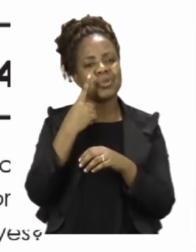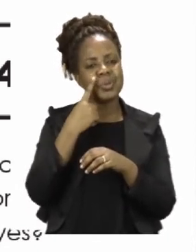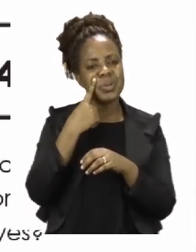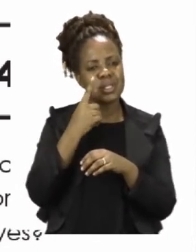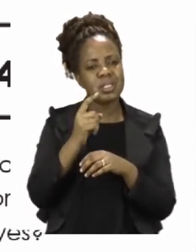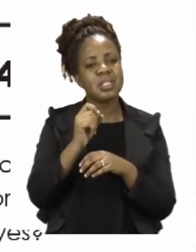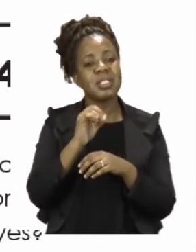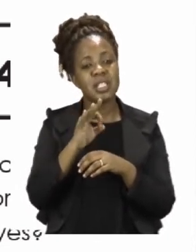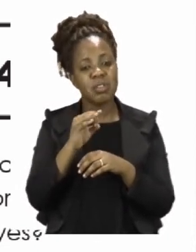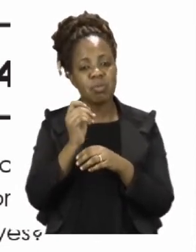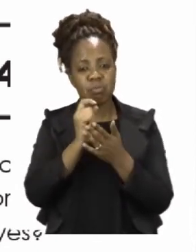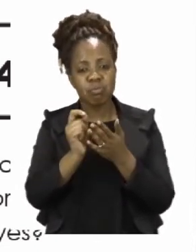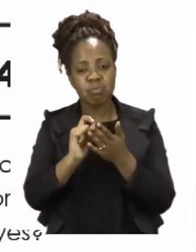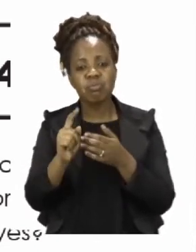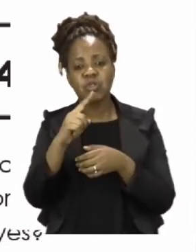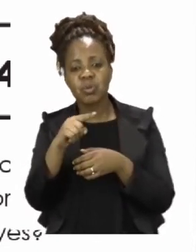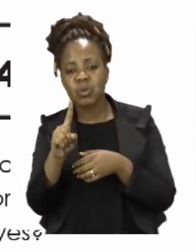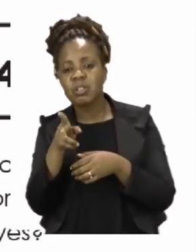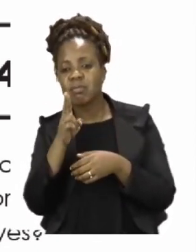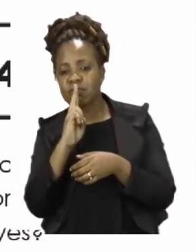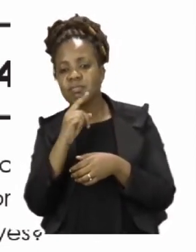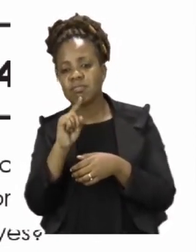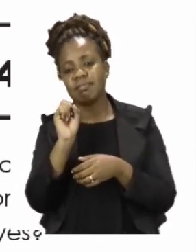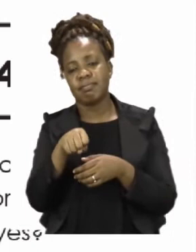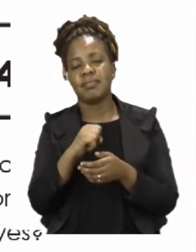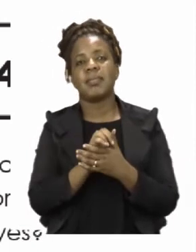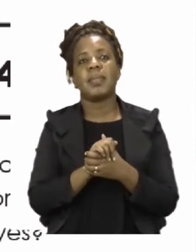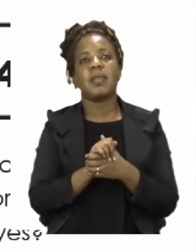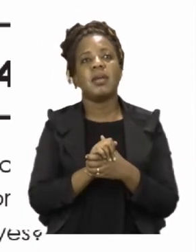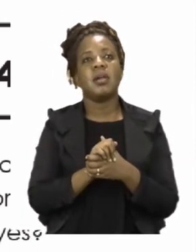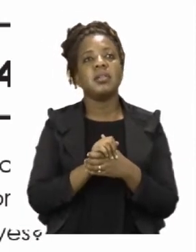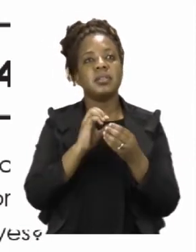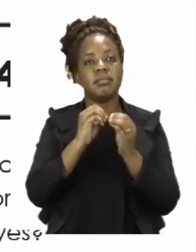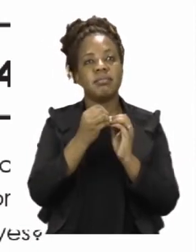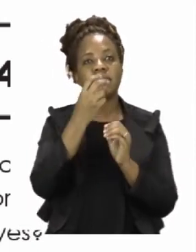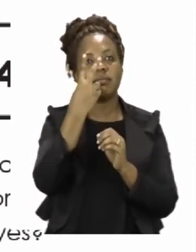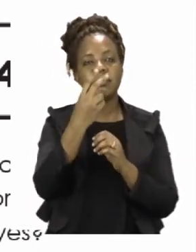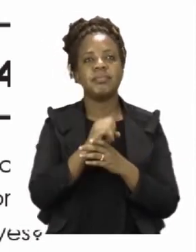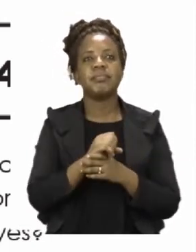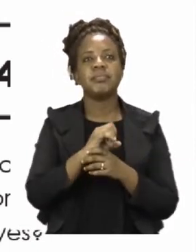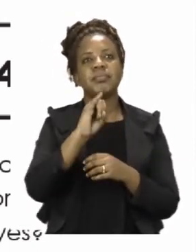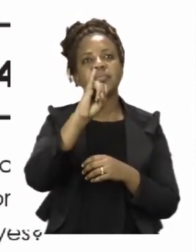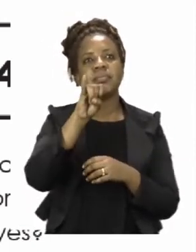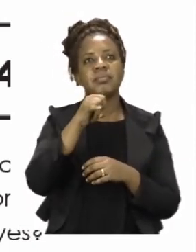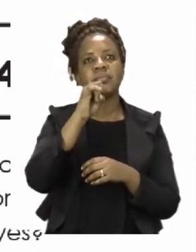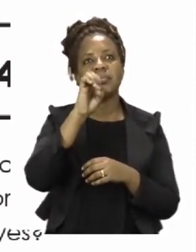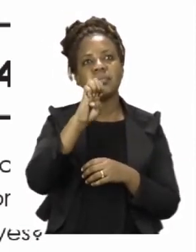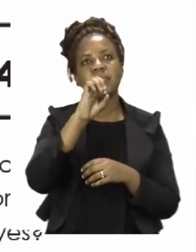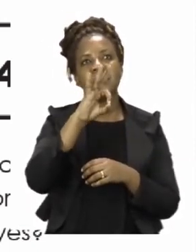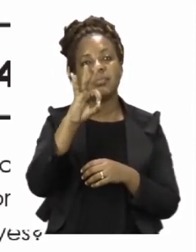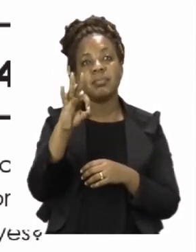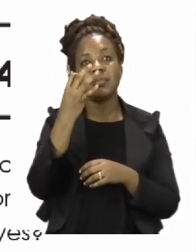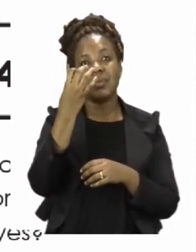let's make sure that when we do our borrowing, we cancel the number from the tens and we put the new